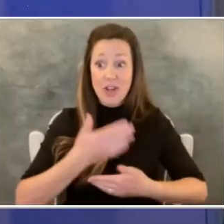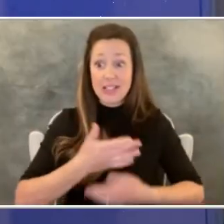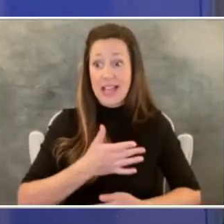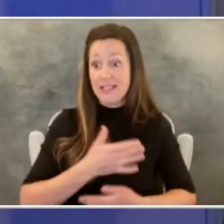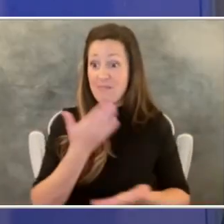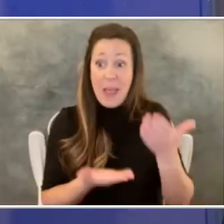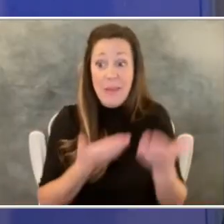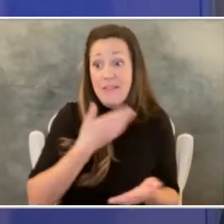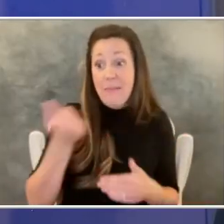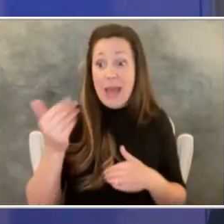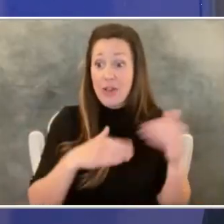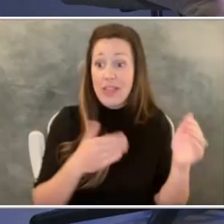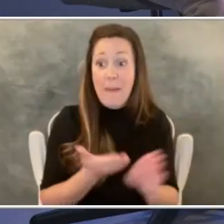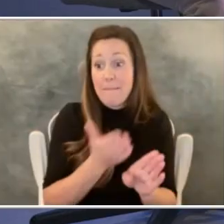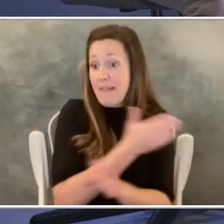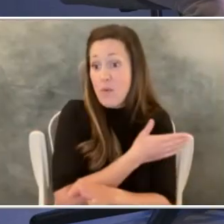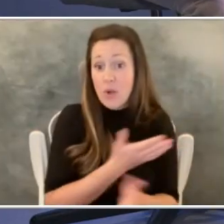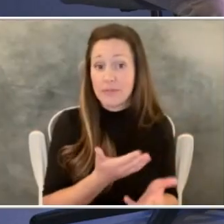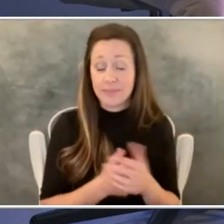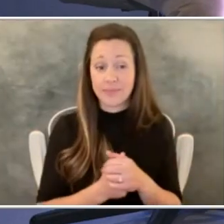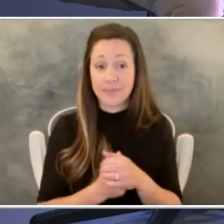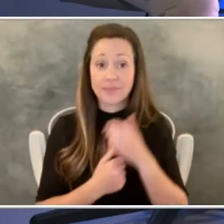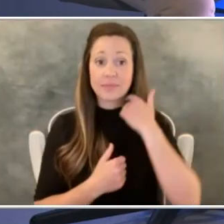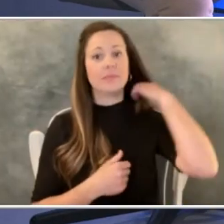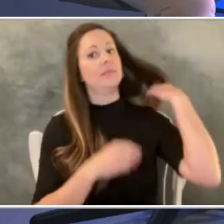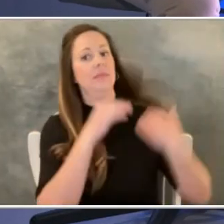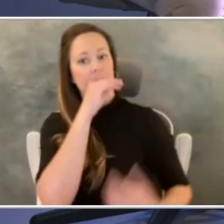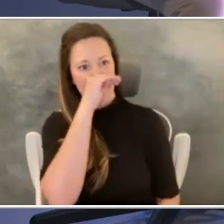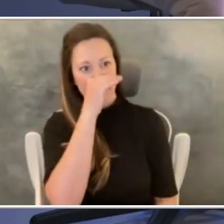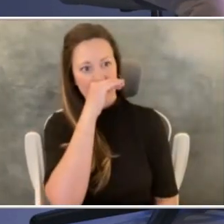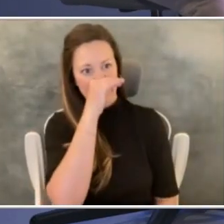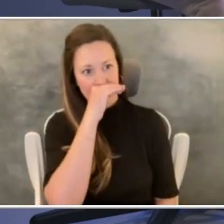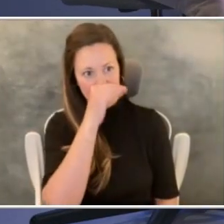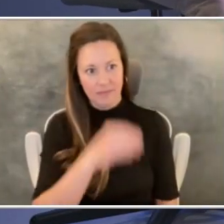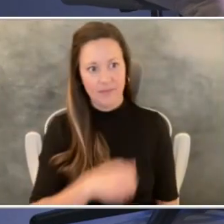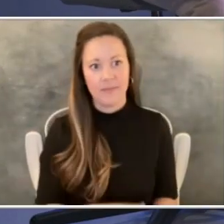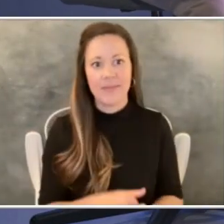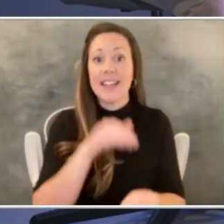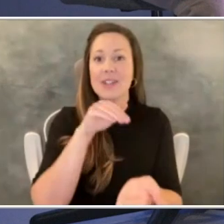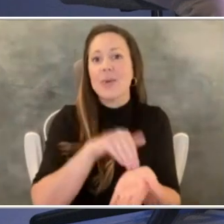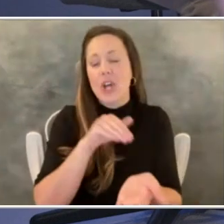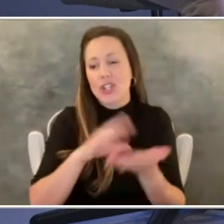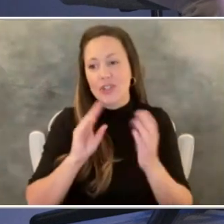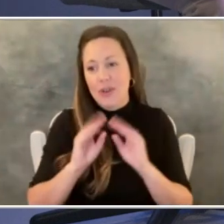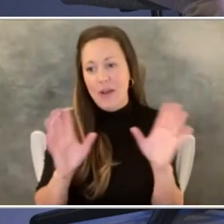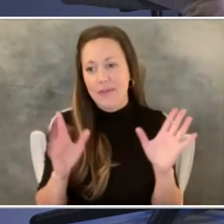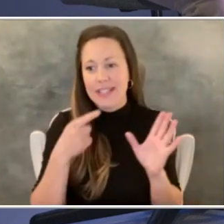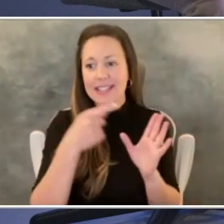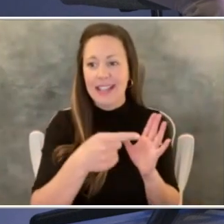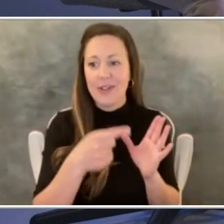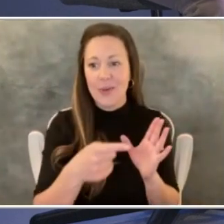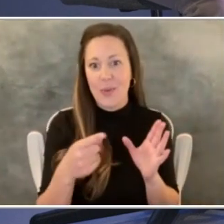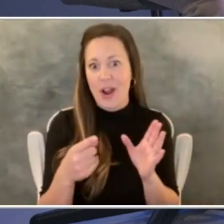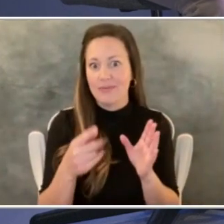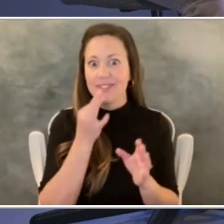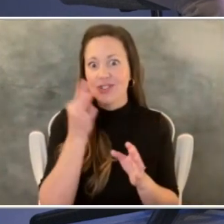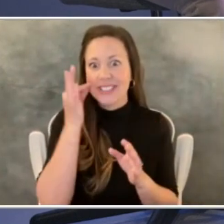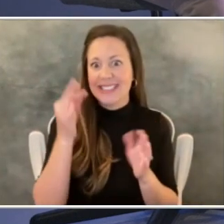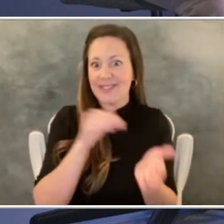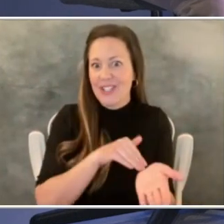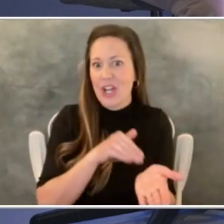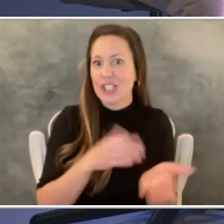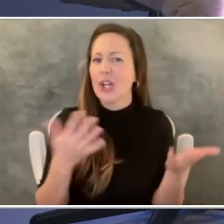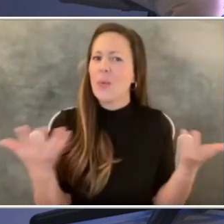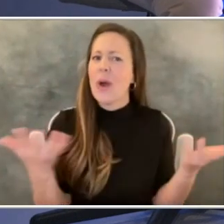got injured originally. Dr. Schruppel, it was not lost on Gabe that you take care of the Chiefs. So what lessons from pro athletes like the Chiefs